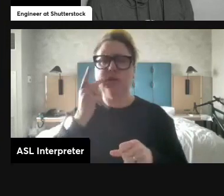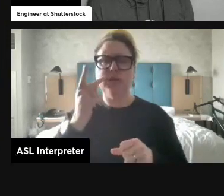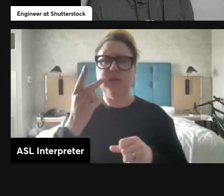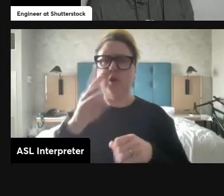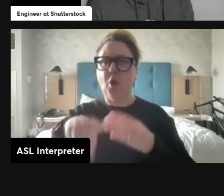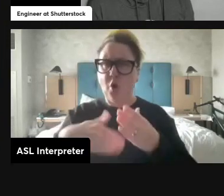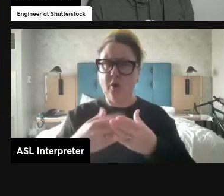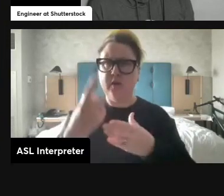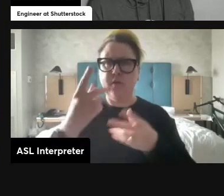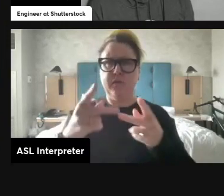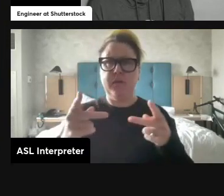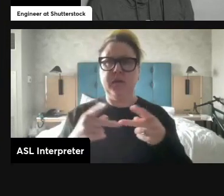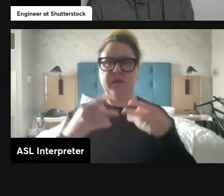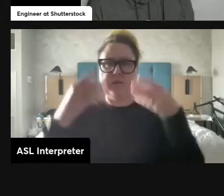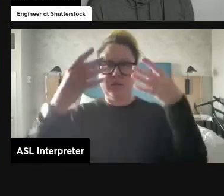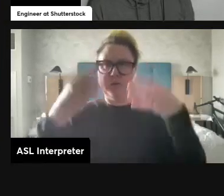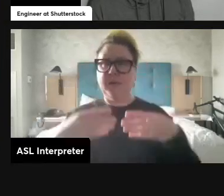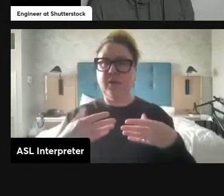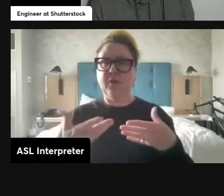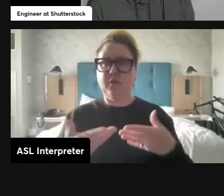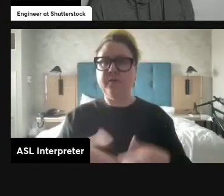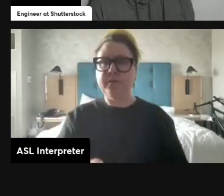place.